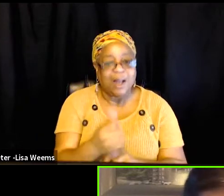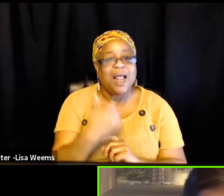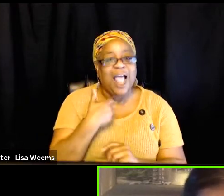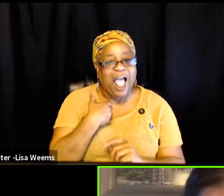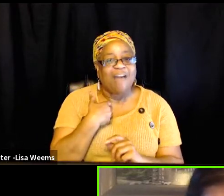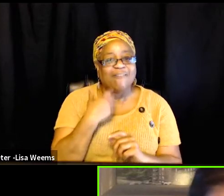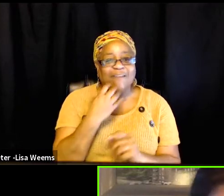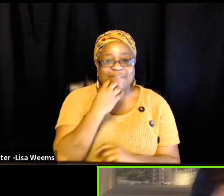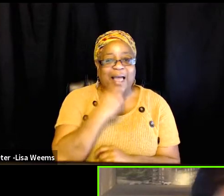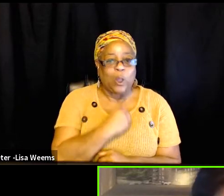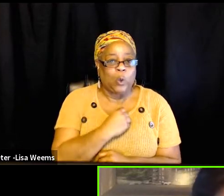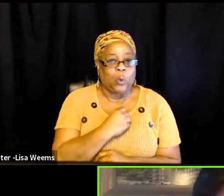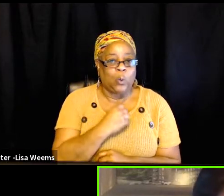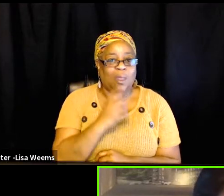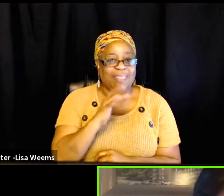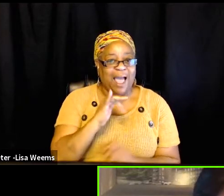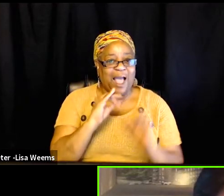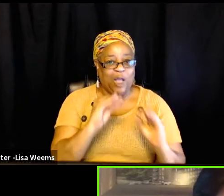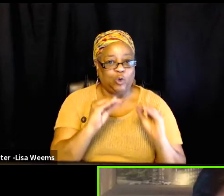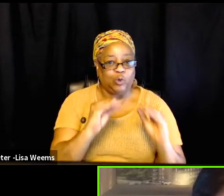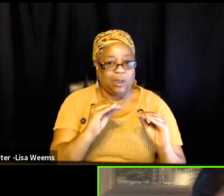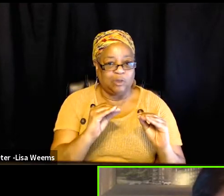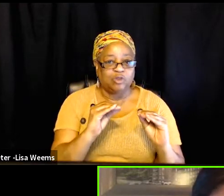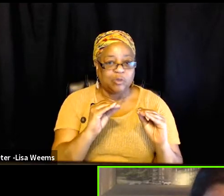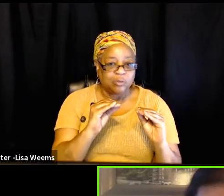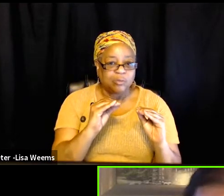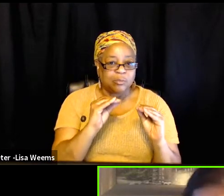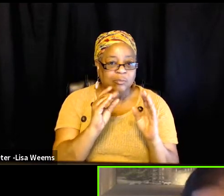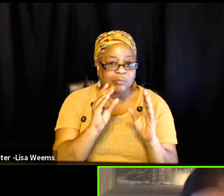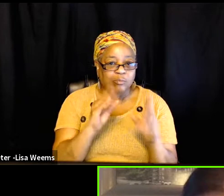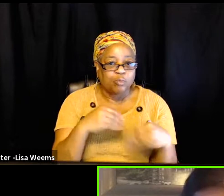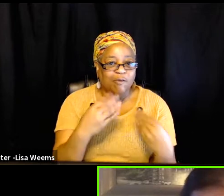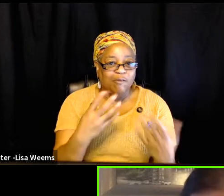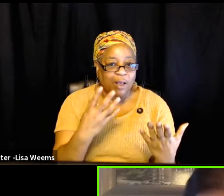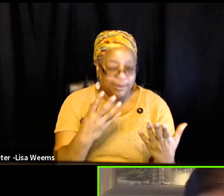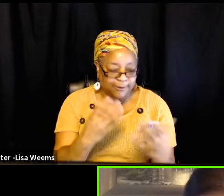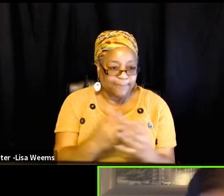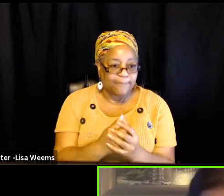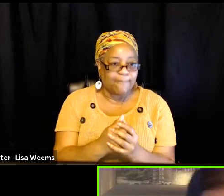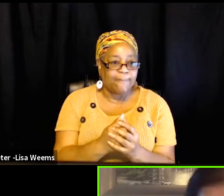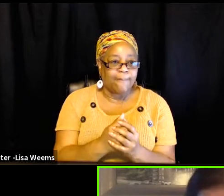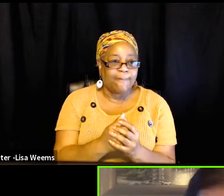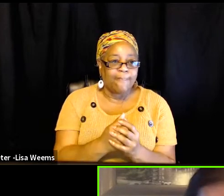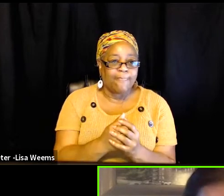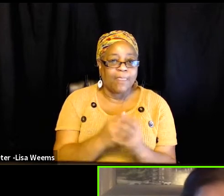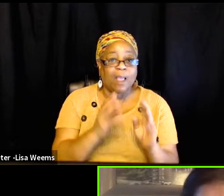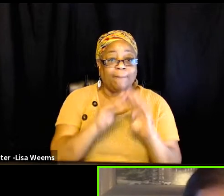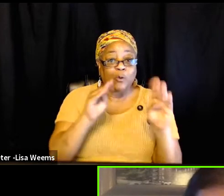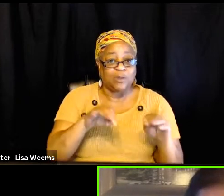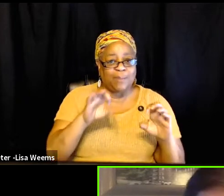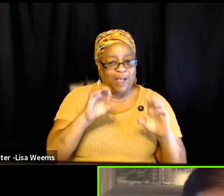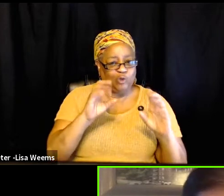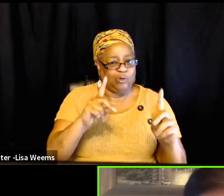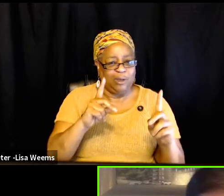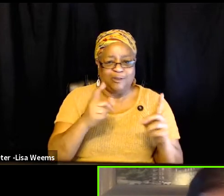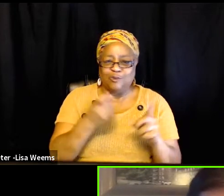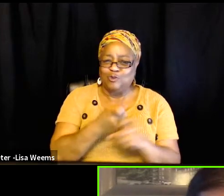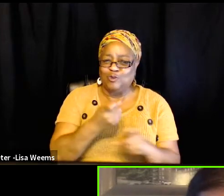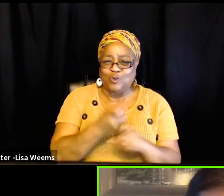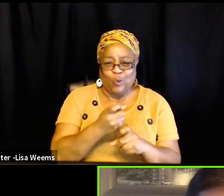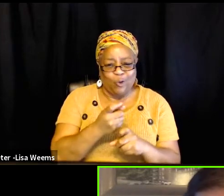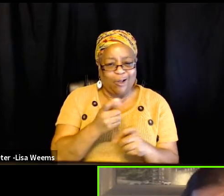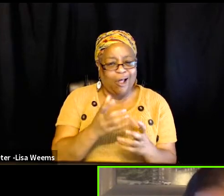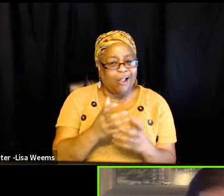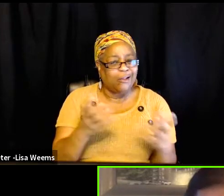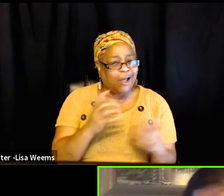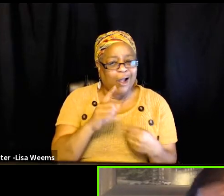provides. And I also think that I think museum educators joke a lot about like, oh, well, part of the,